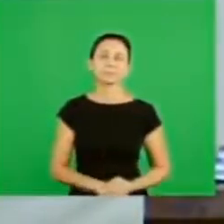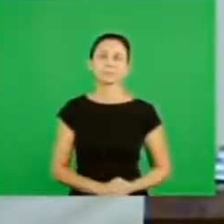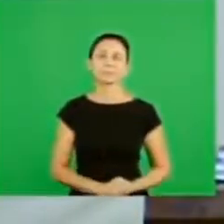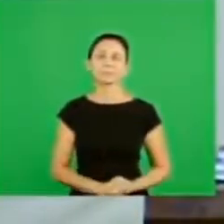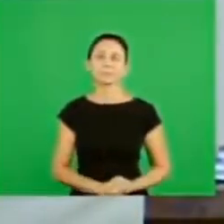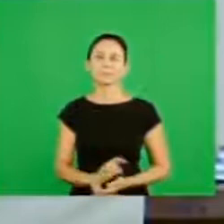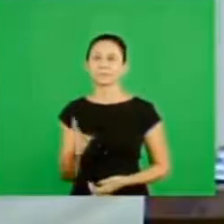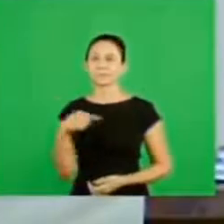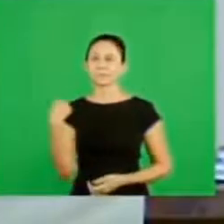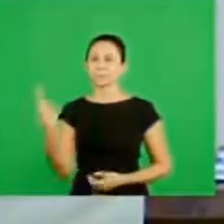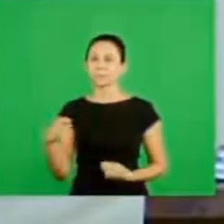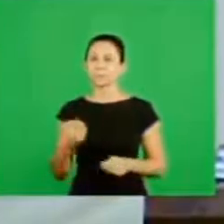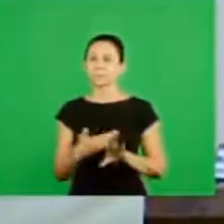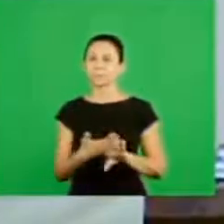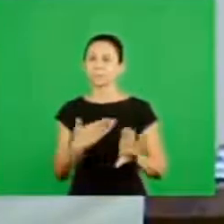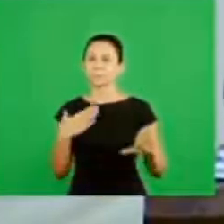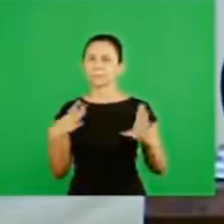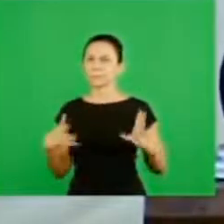are chosen?